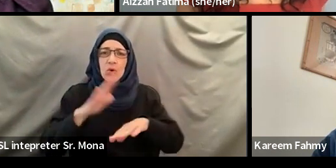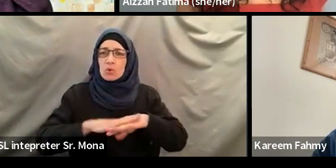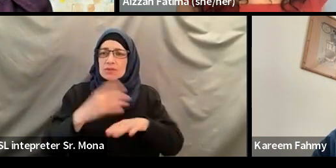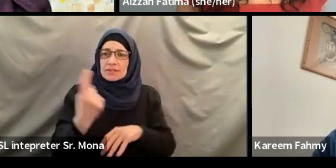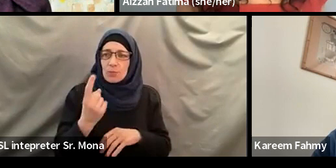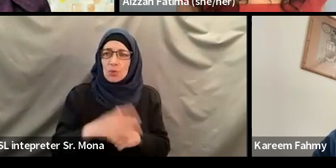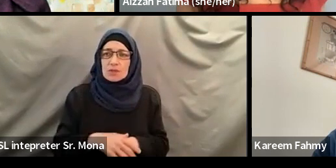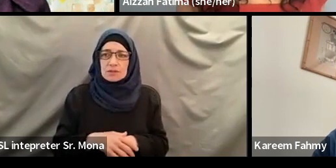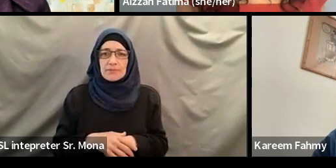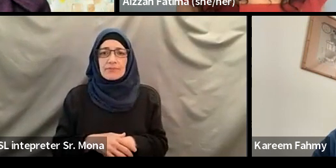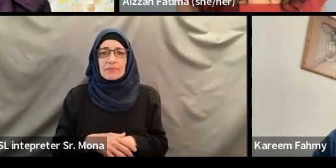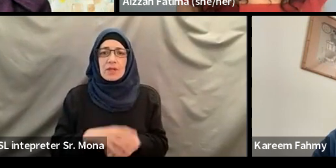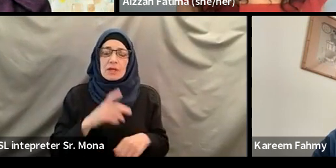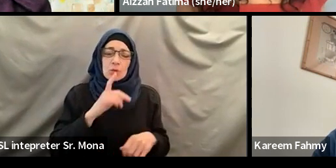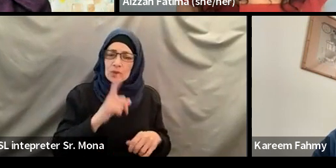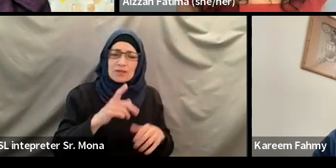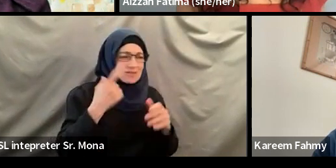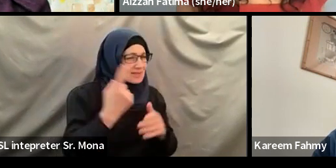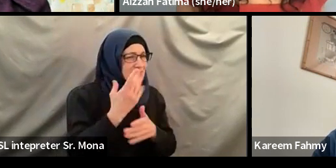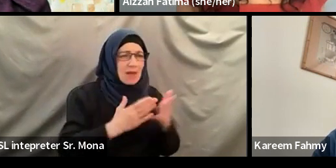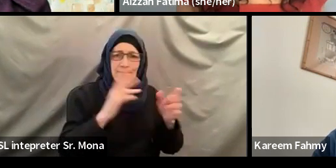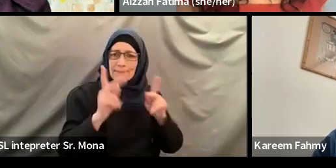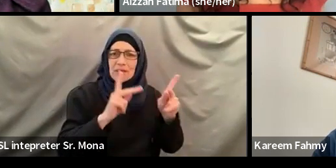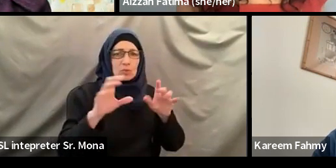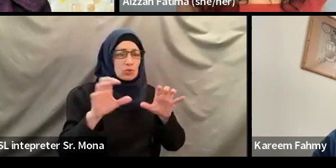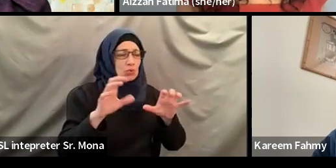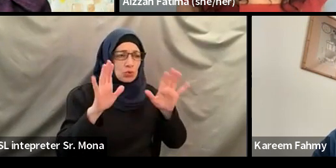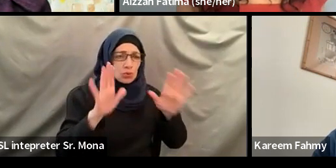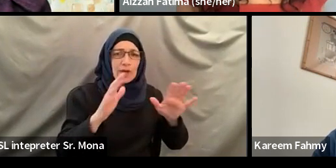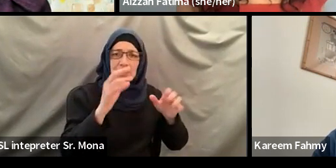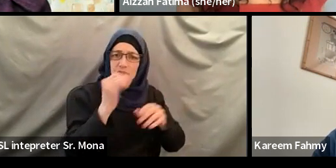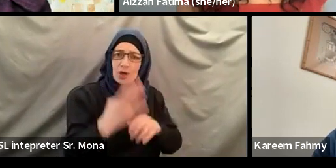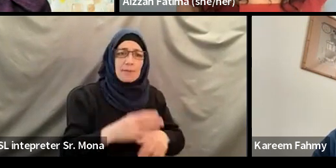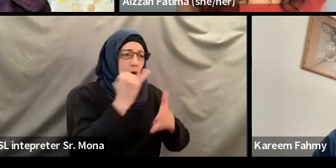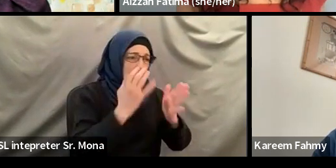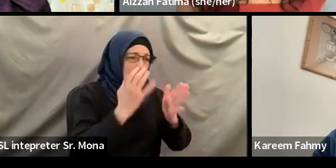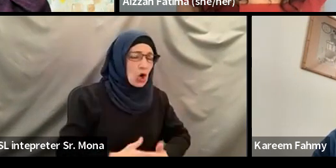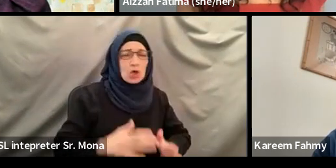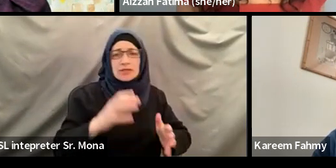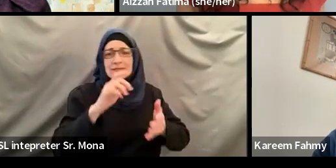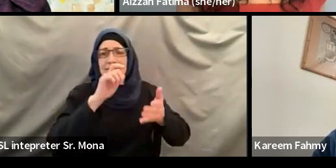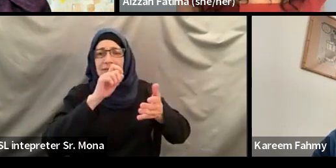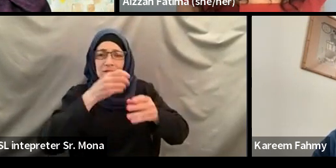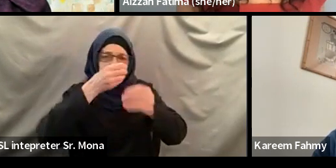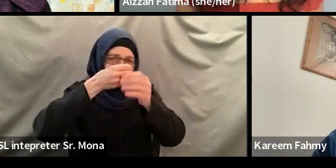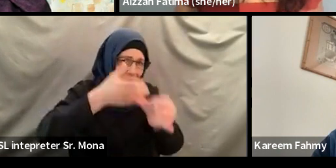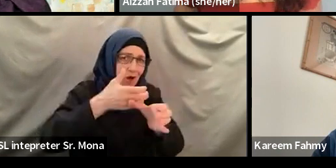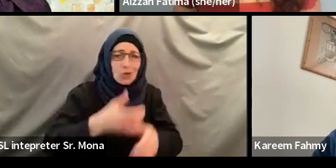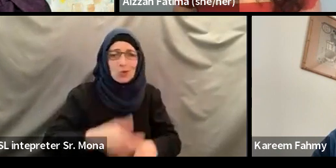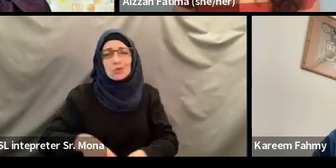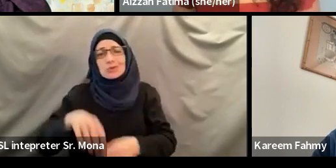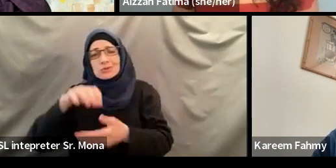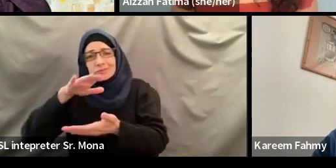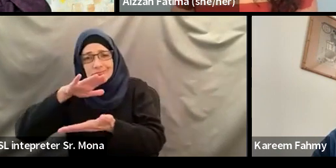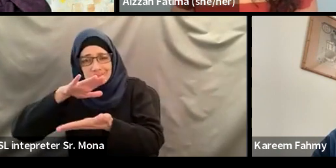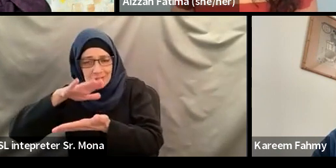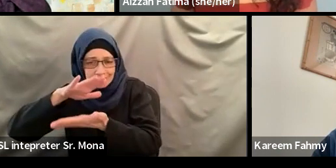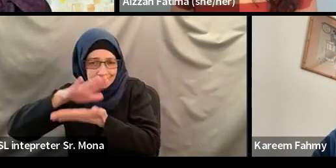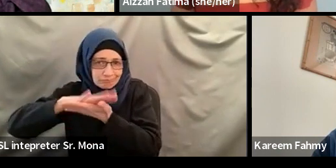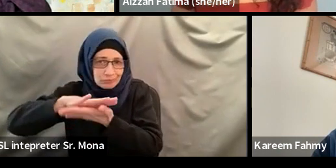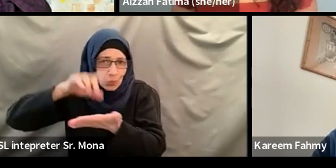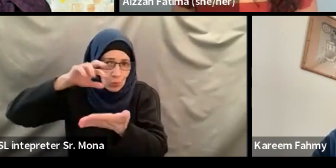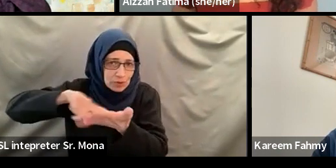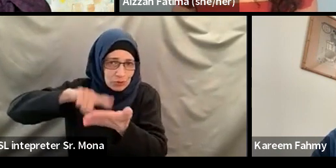job, artists, academics, scholars, public intellectuals. They do a great, great job of telling stories about